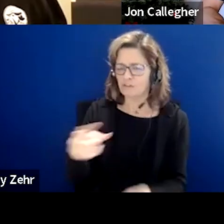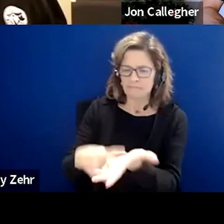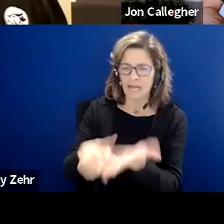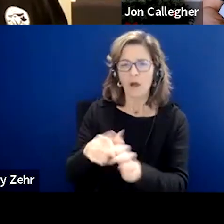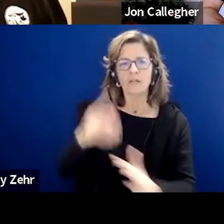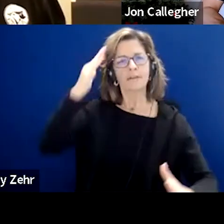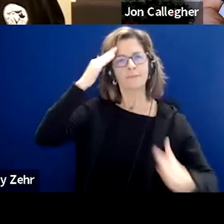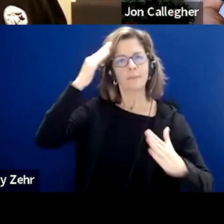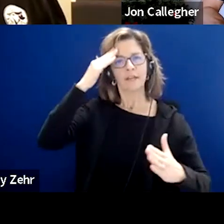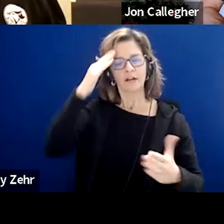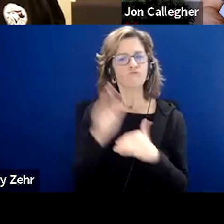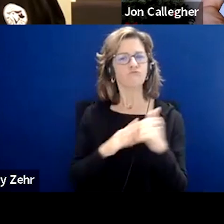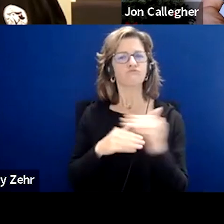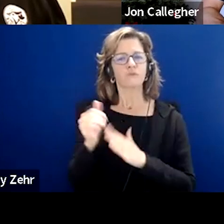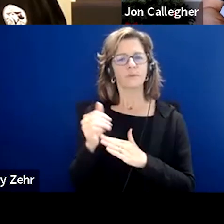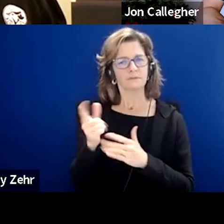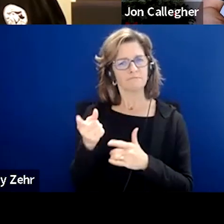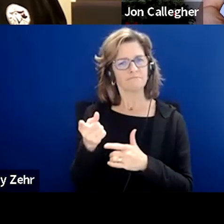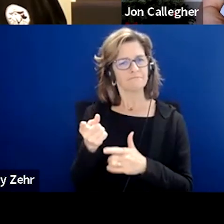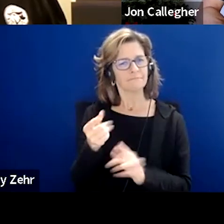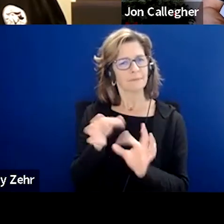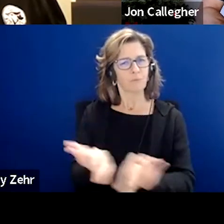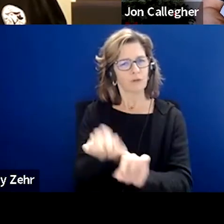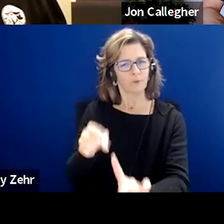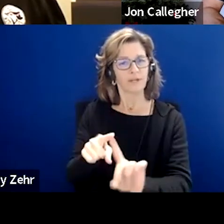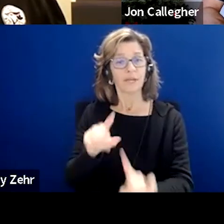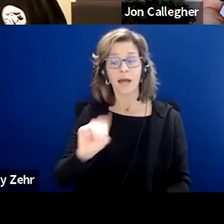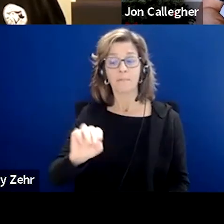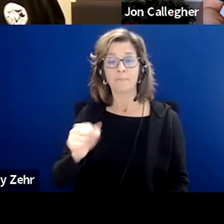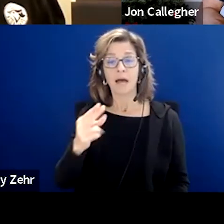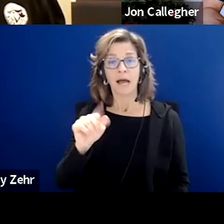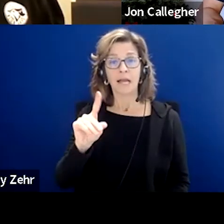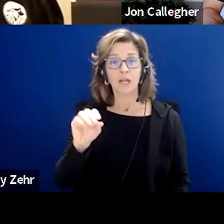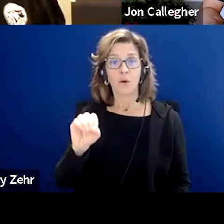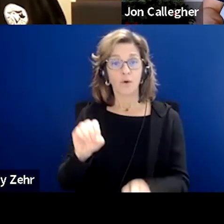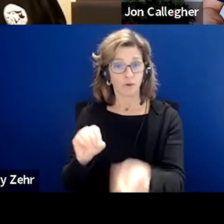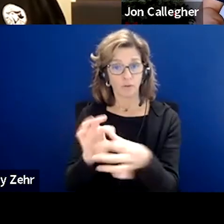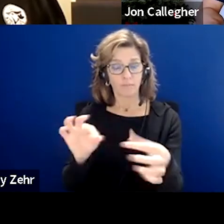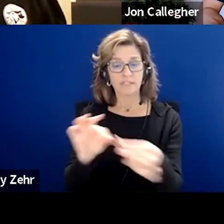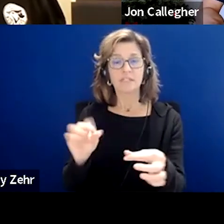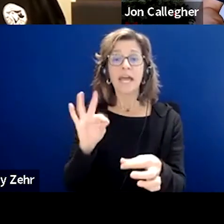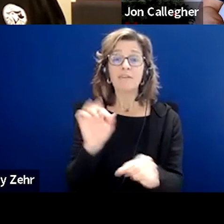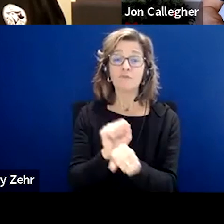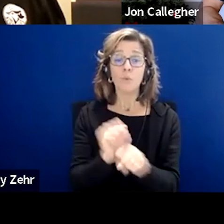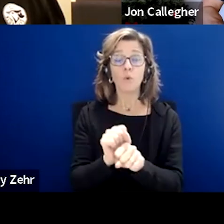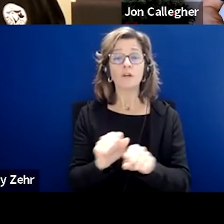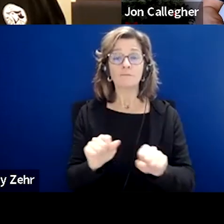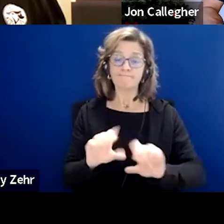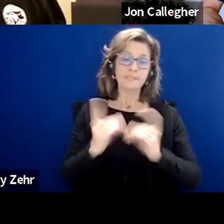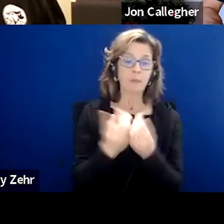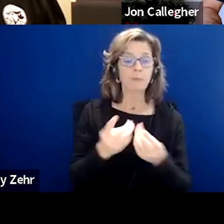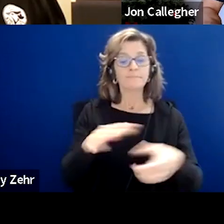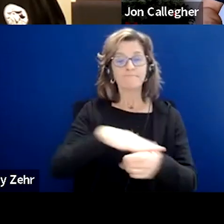Mahadeo is, on that point, having coworkers that you're familiar with, and then something suddenly happens, and then people's